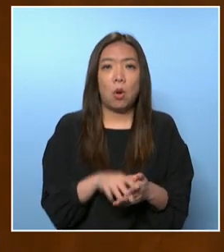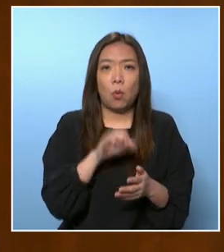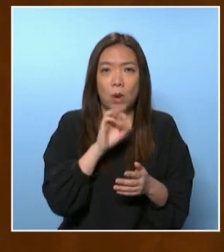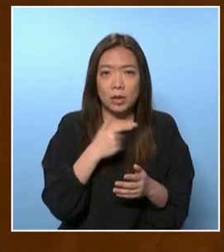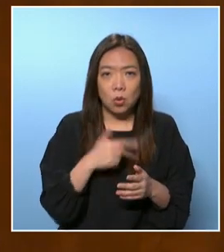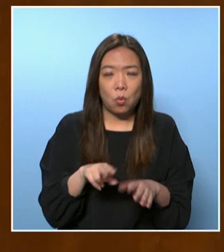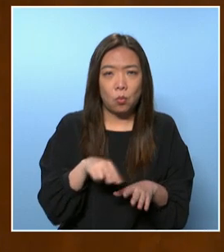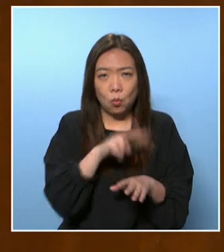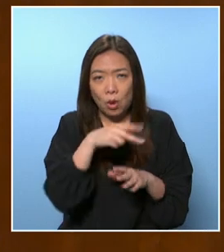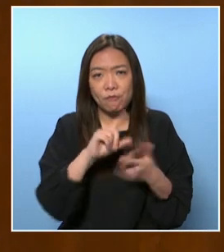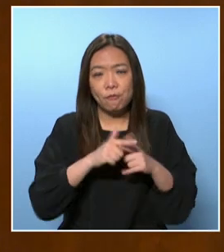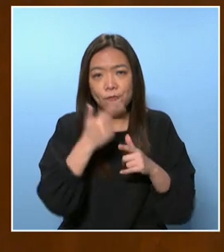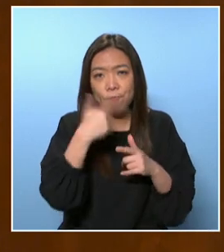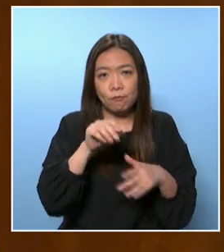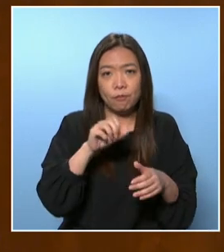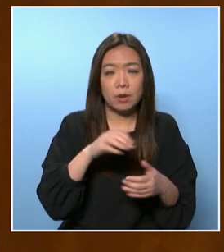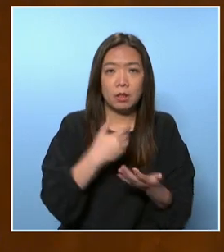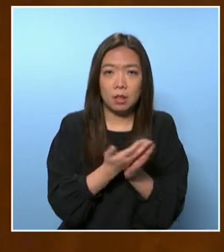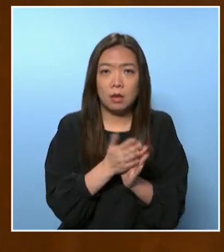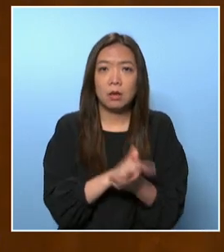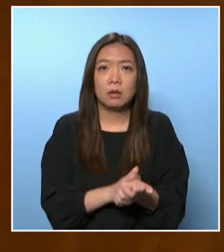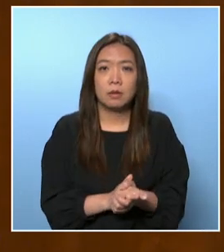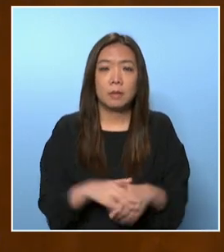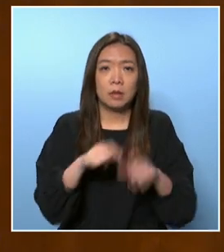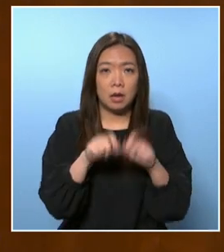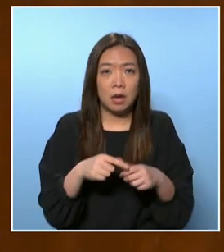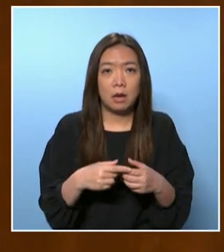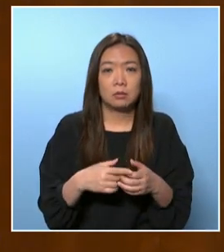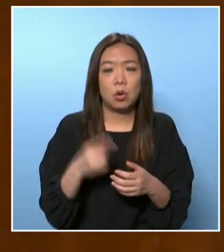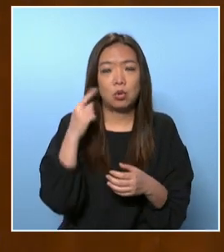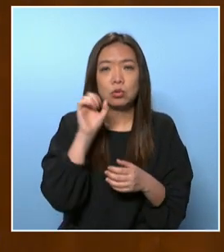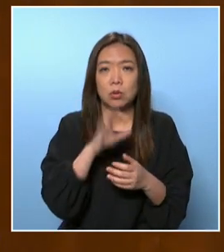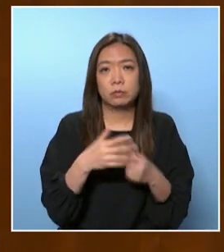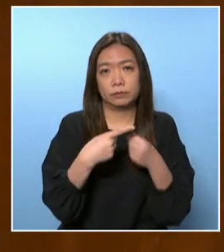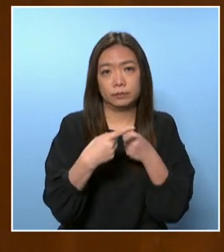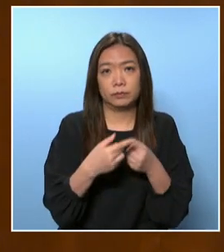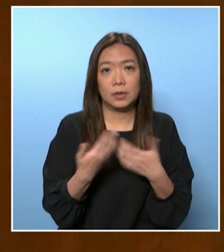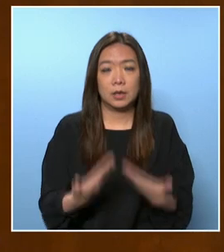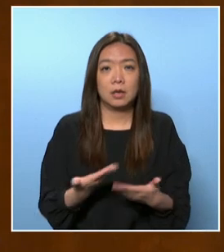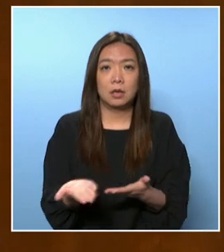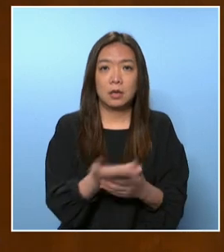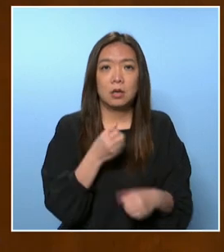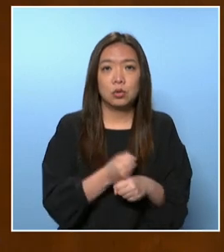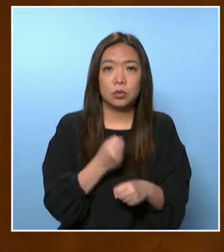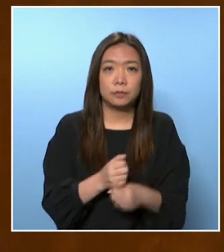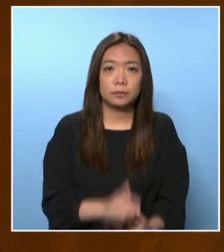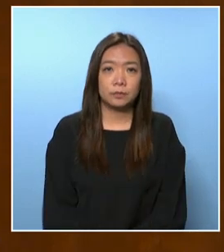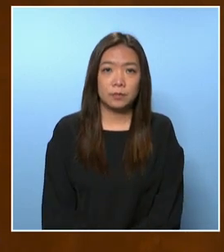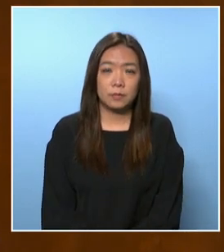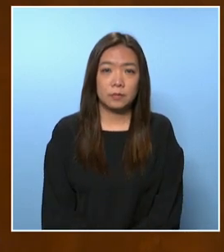wait. Like members talked about identifying new sources of doctors.